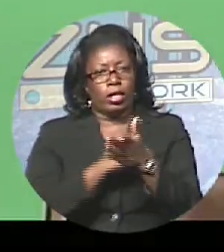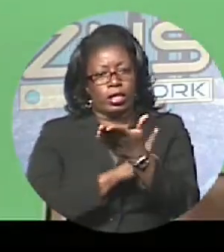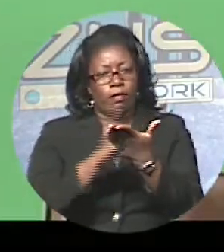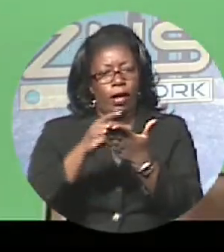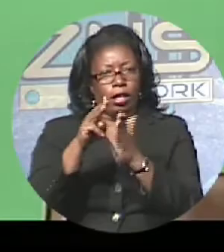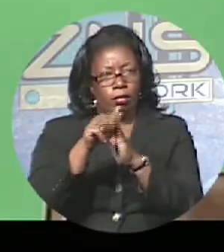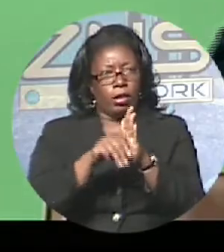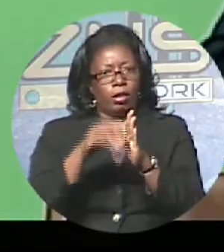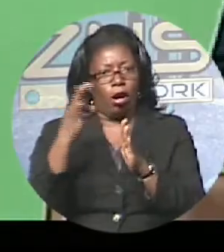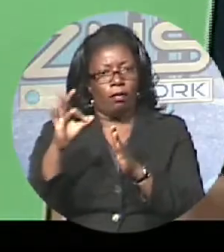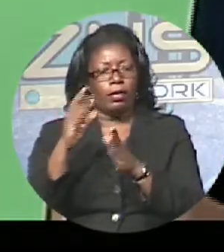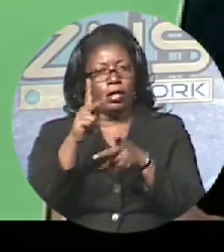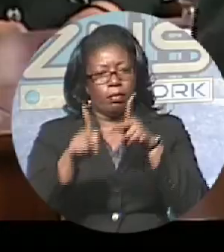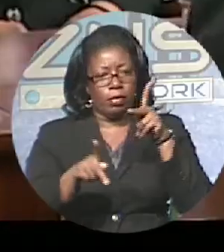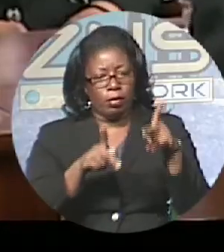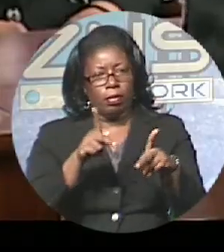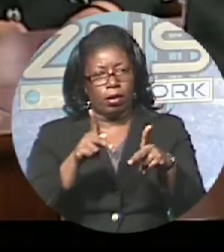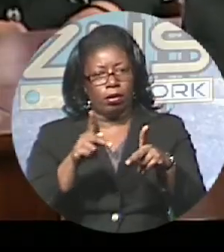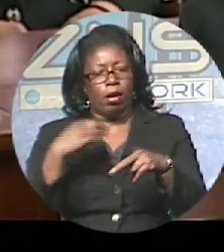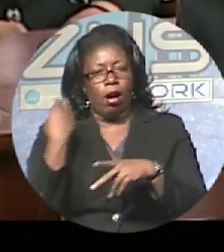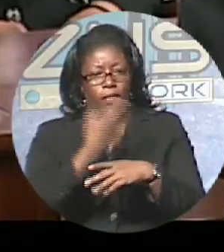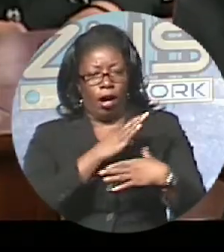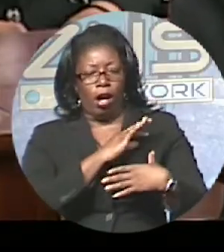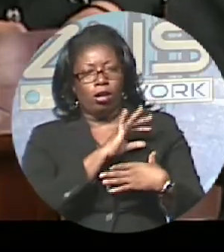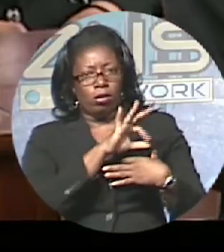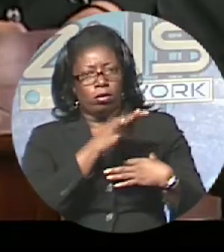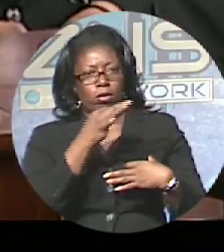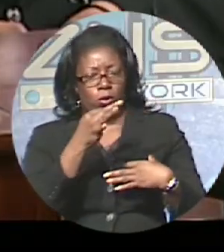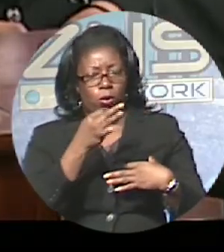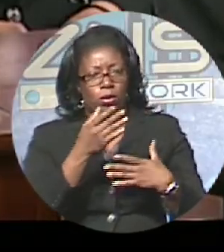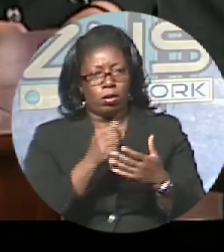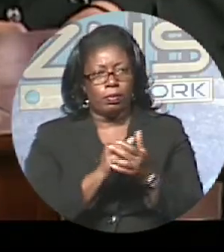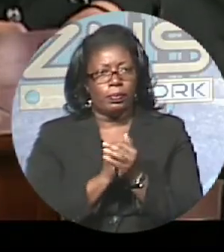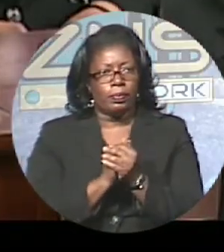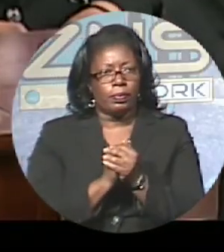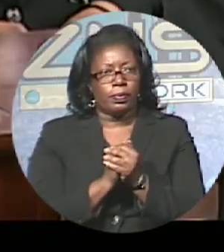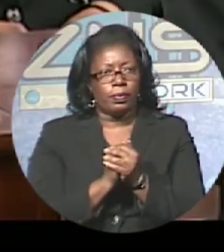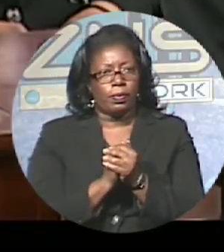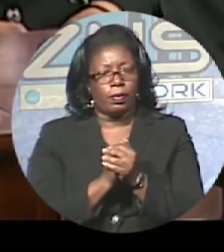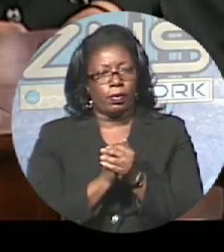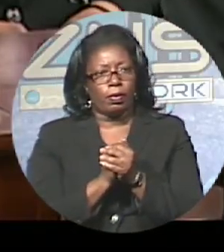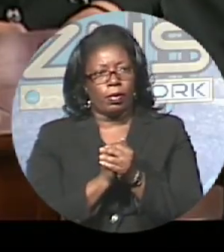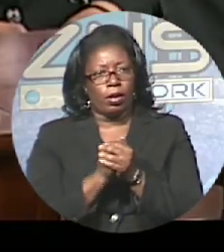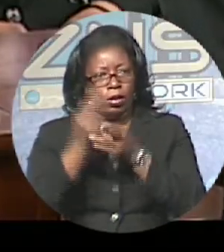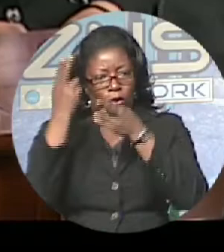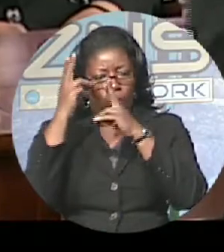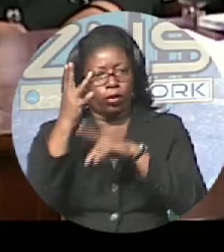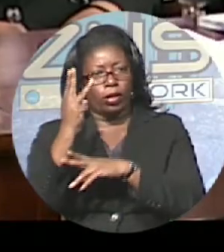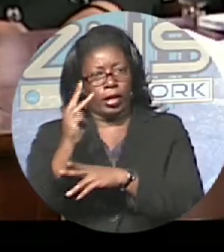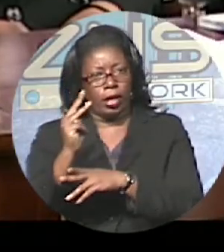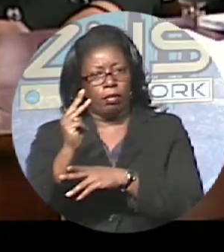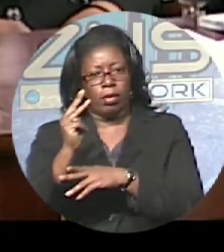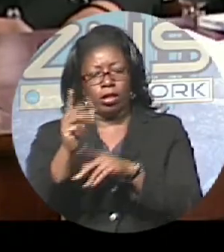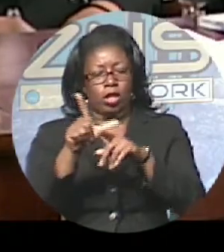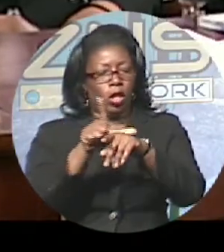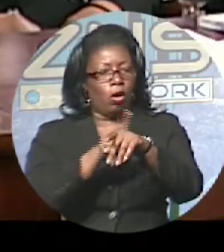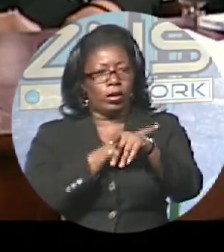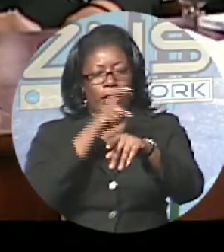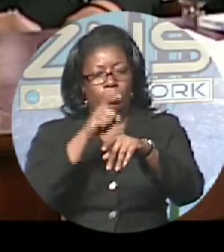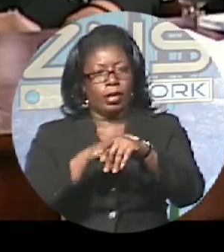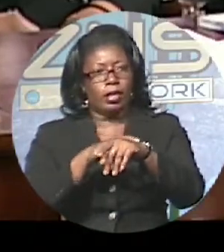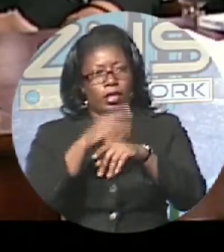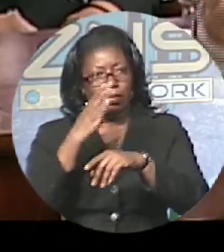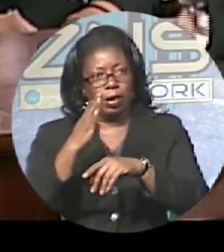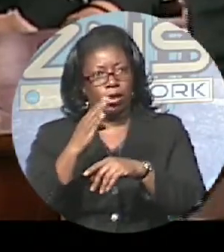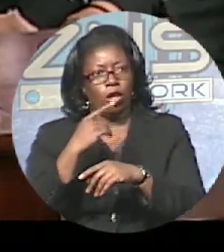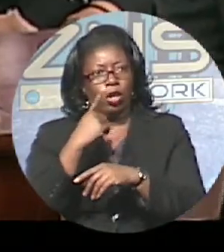to the development of our souls. To recognize Sir Randall today, long overdue. Who didn't do it